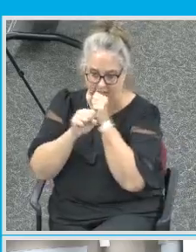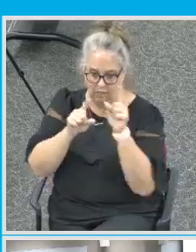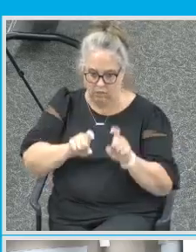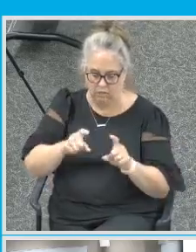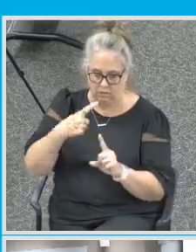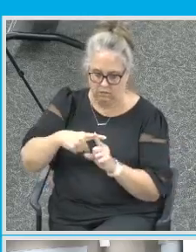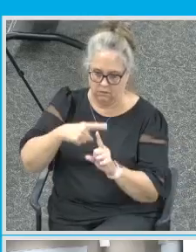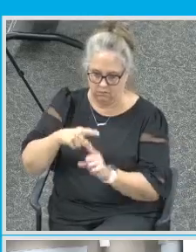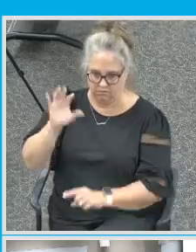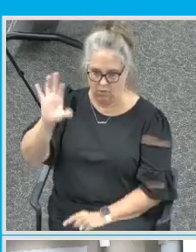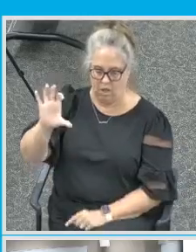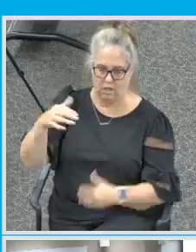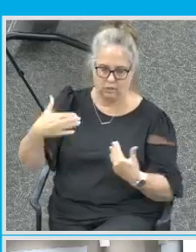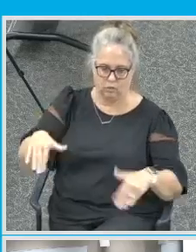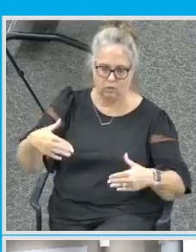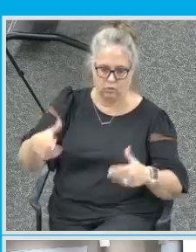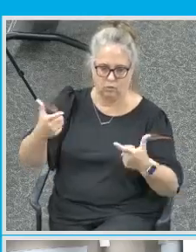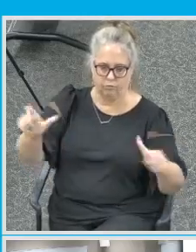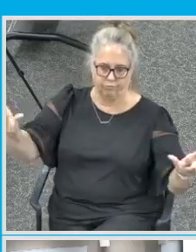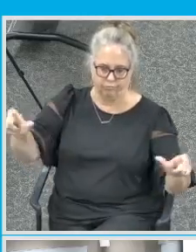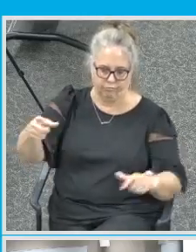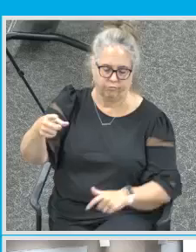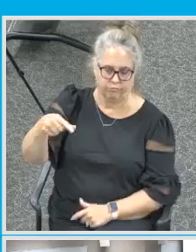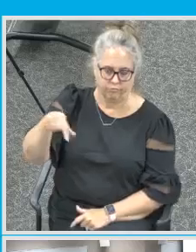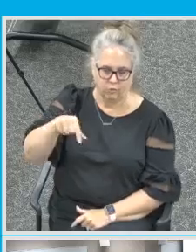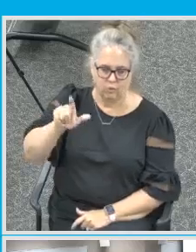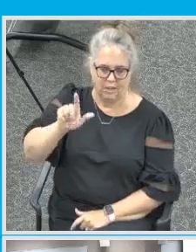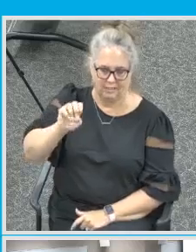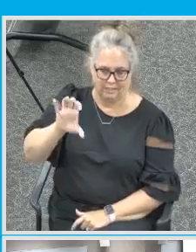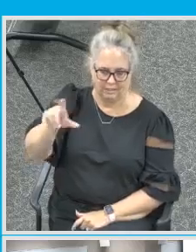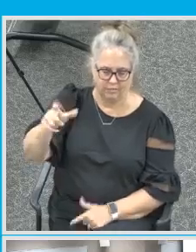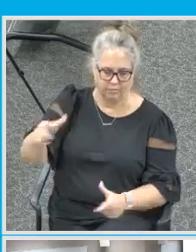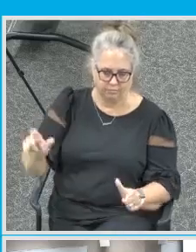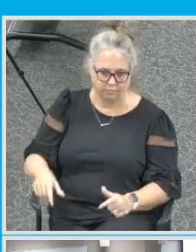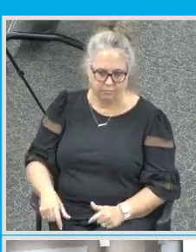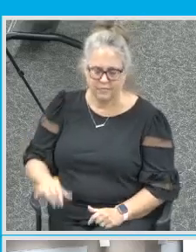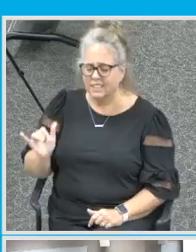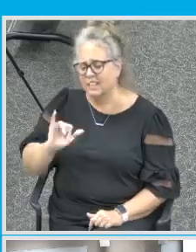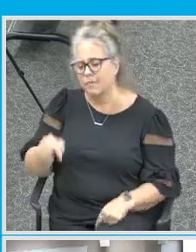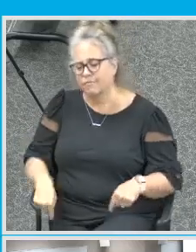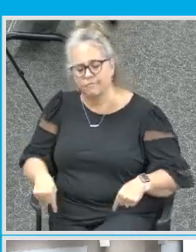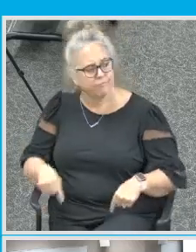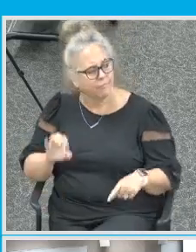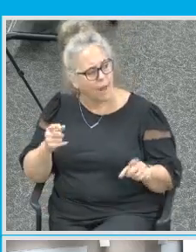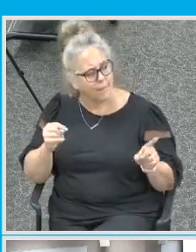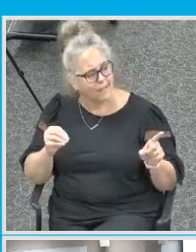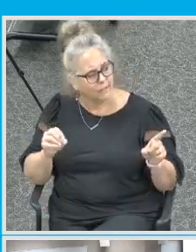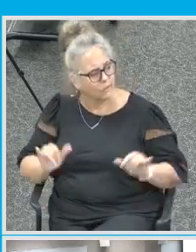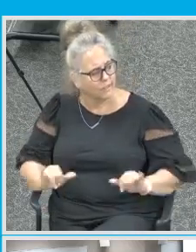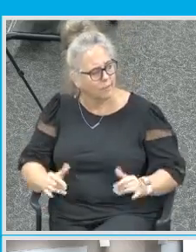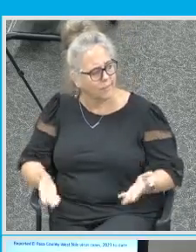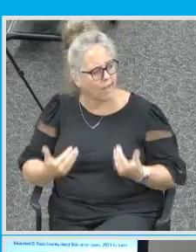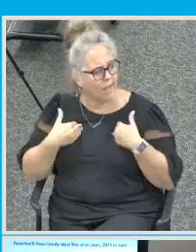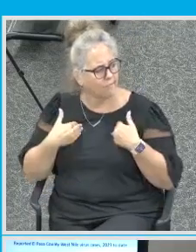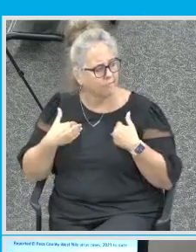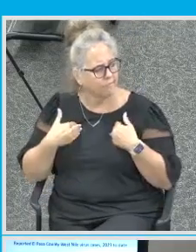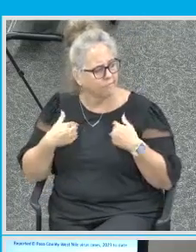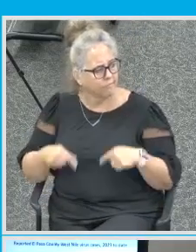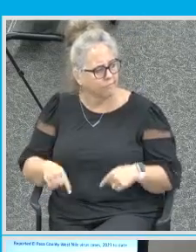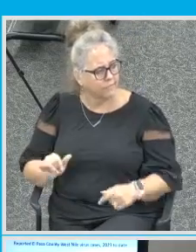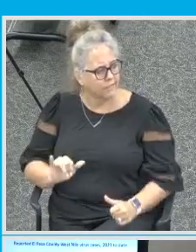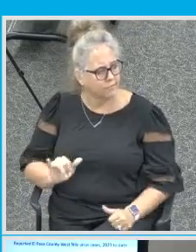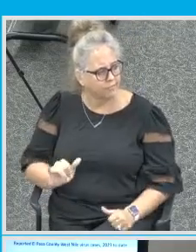for Culex and positive for West Nile virus. So it's here in El Paso County. Next slide, please. So I just wanted to share,